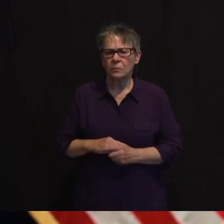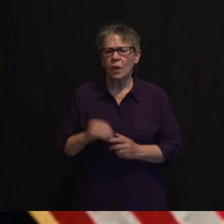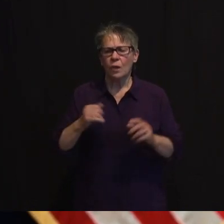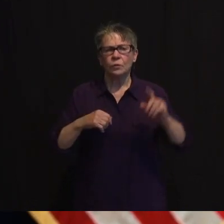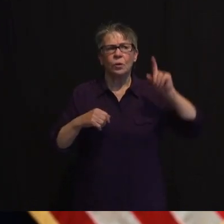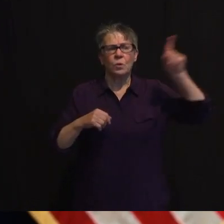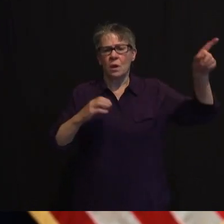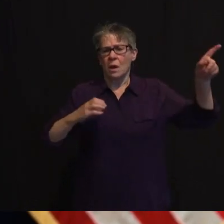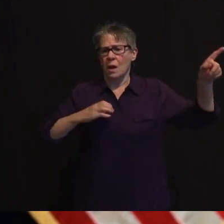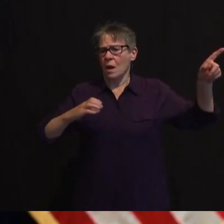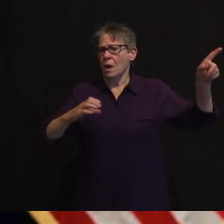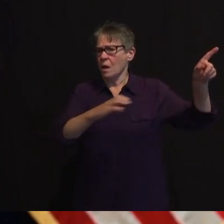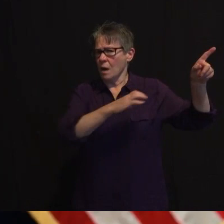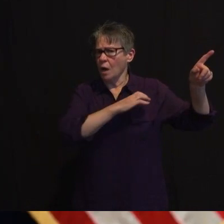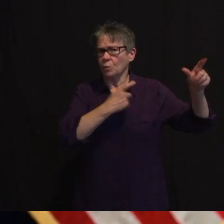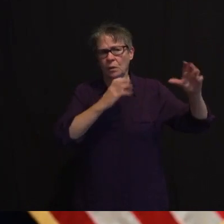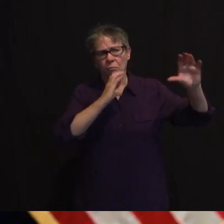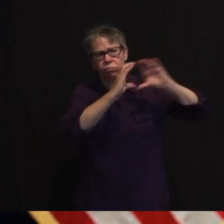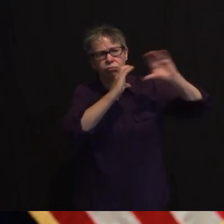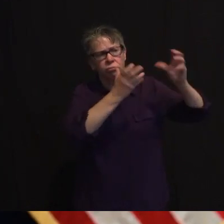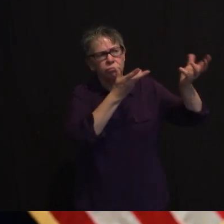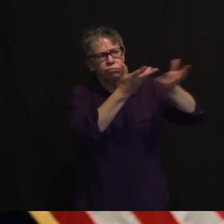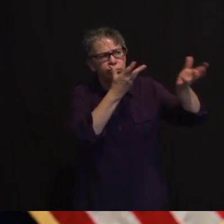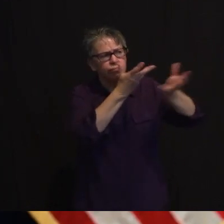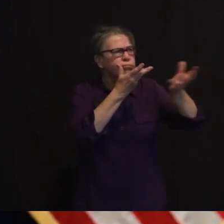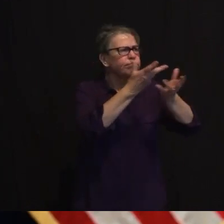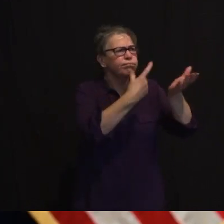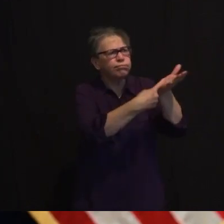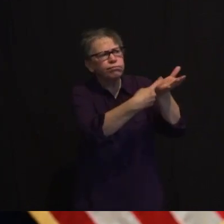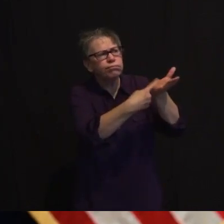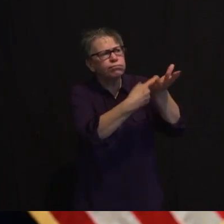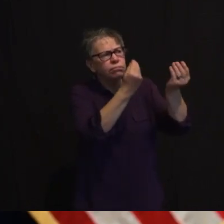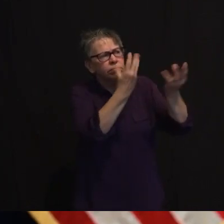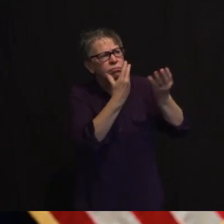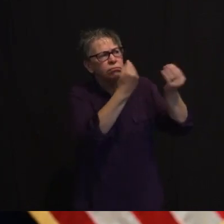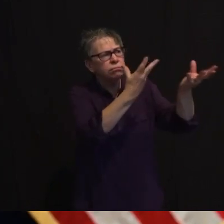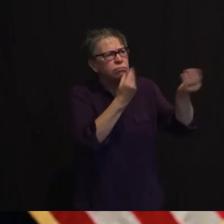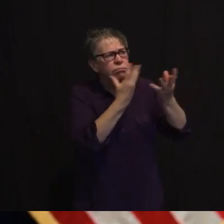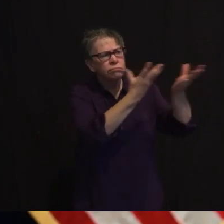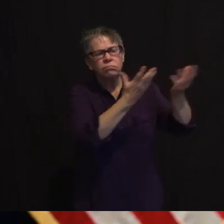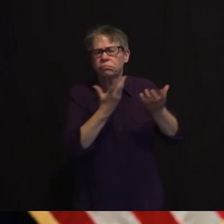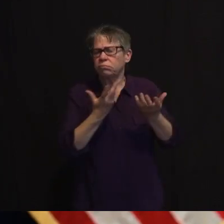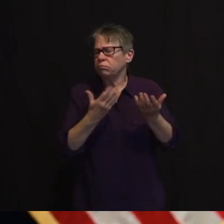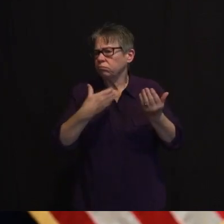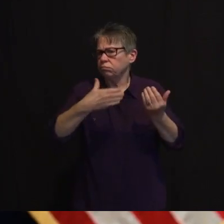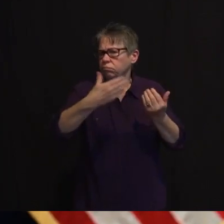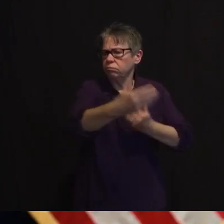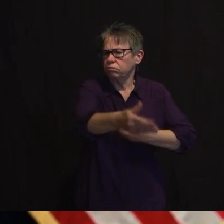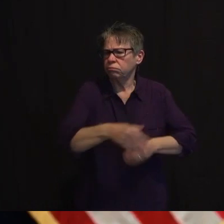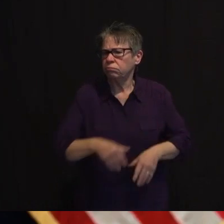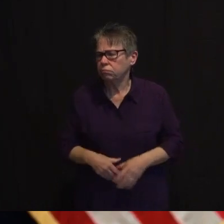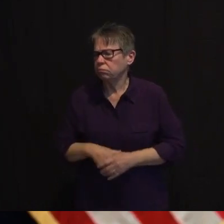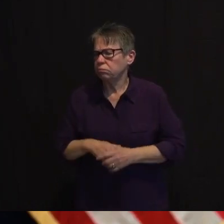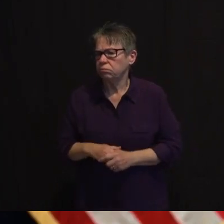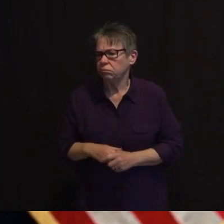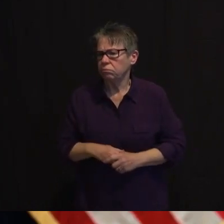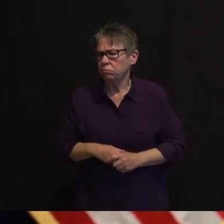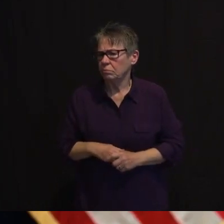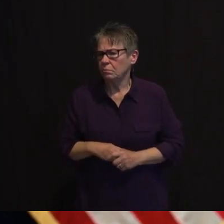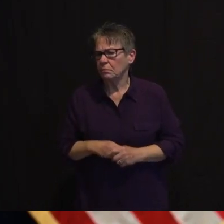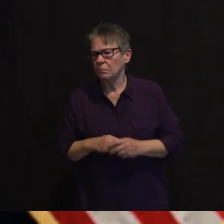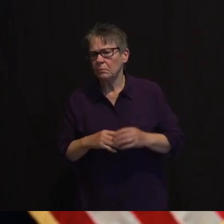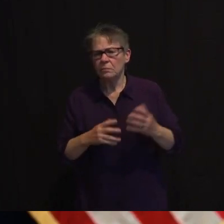U.S. senators, I think most, if not all, of our House delegation, a very good sort of update on where we are and where we could use their help and, frankly, where they could